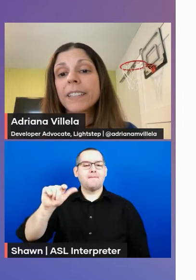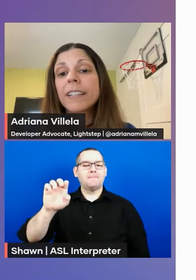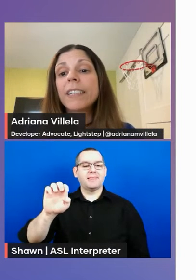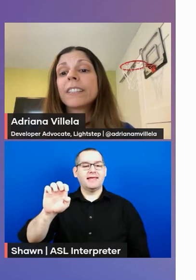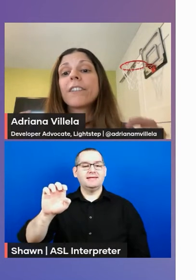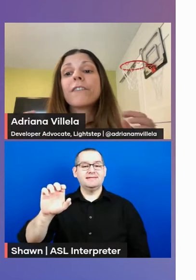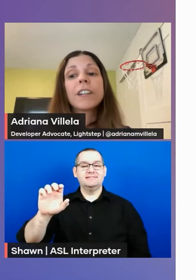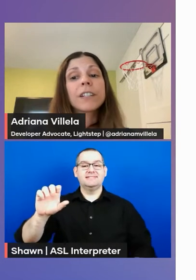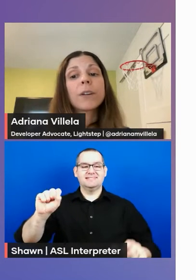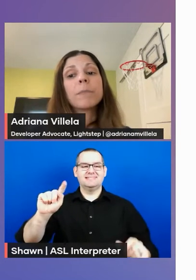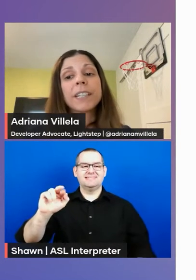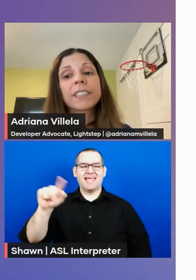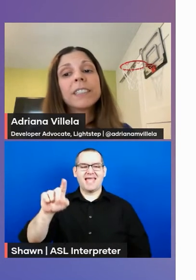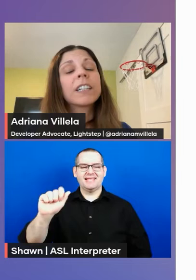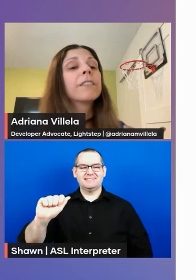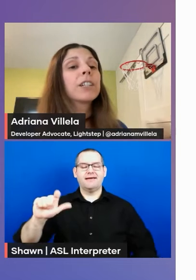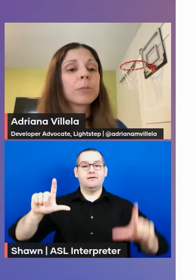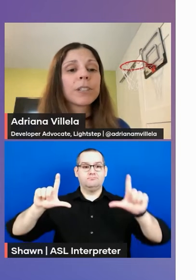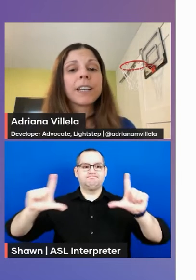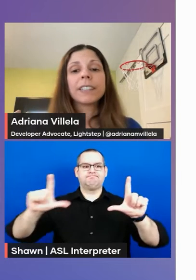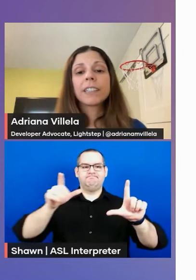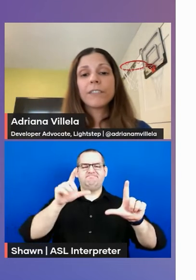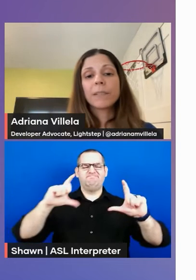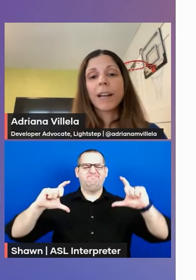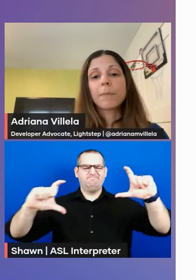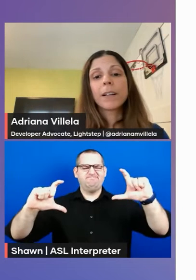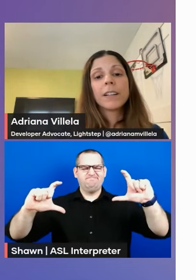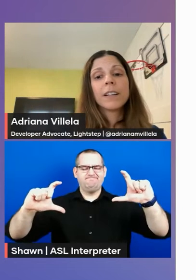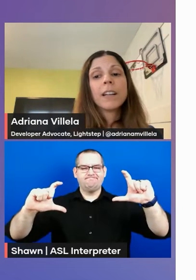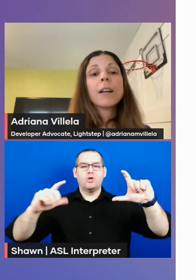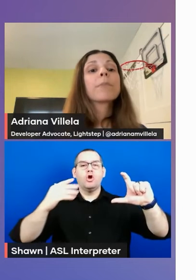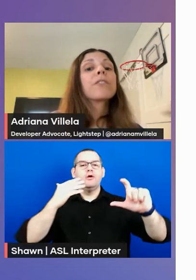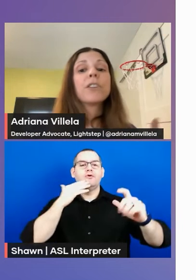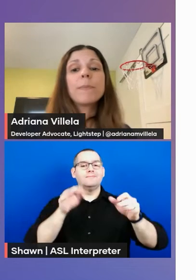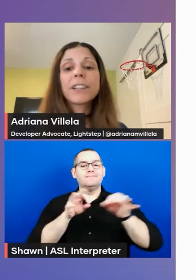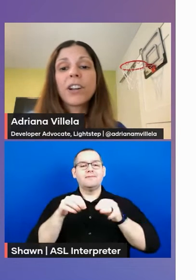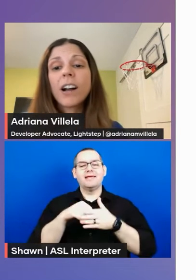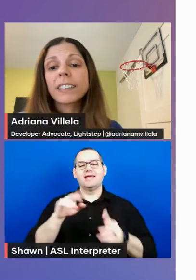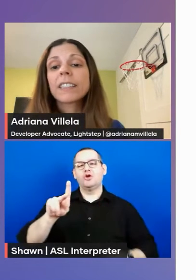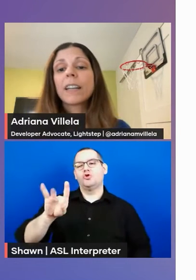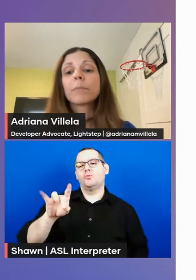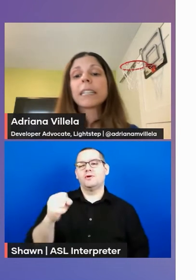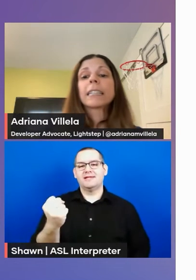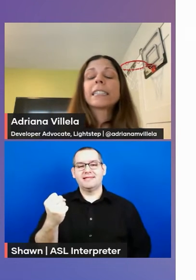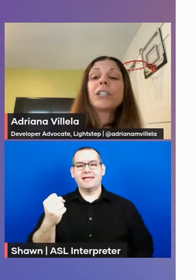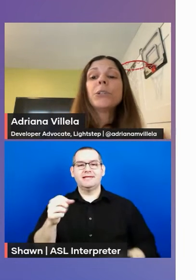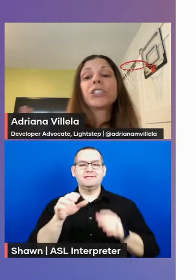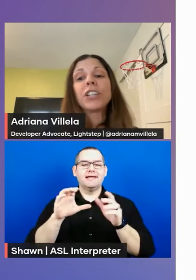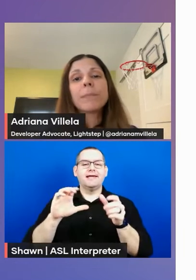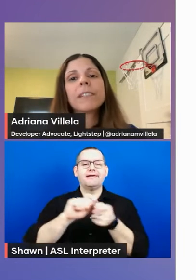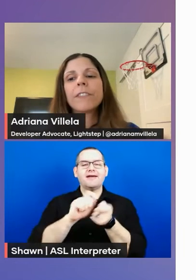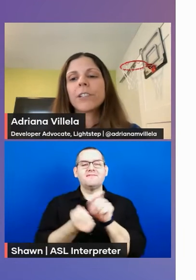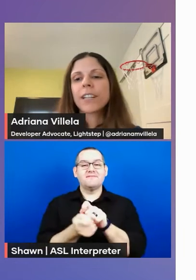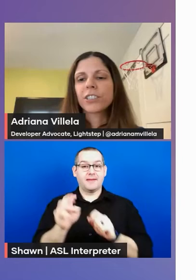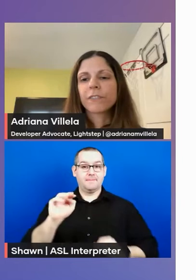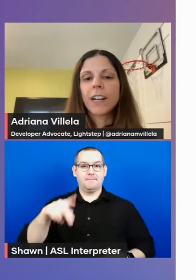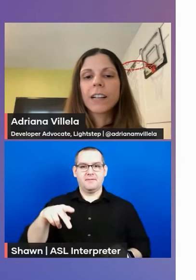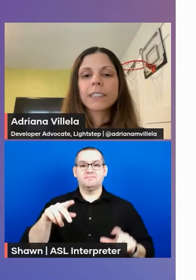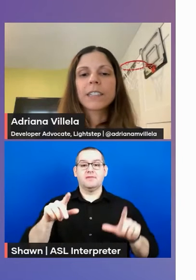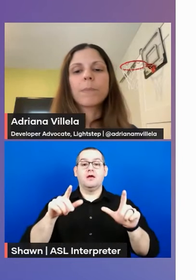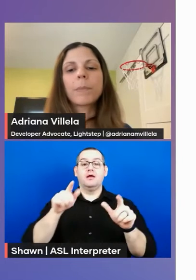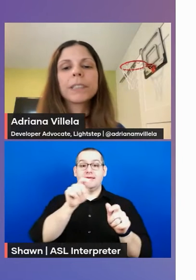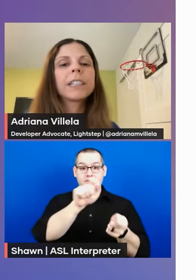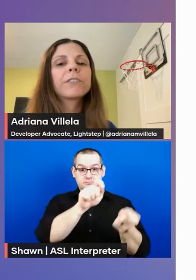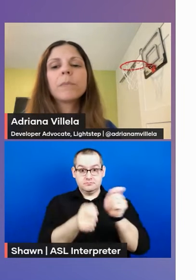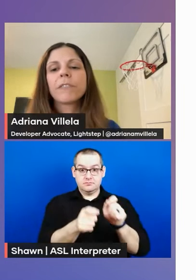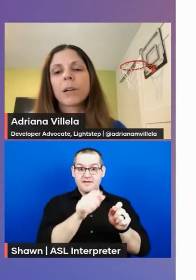template stanza is very reminiscent of a Kubernetes config map. Per the Nomad docs, the template lets you ship configuration